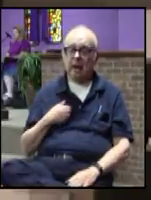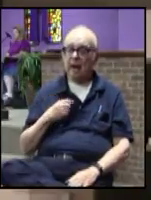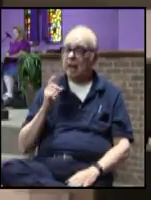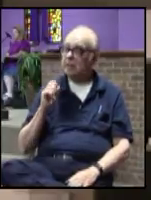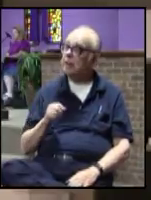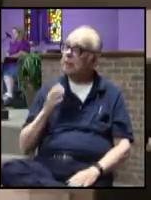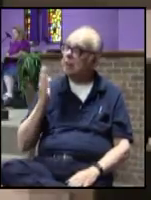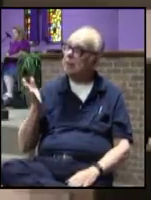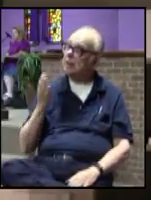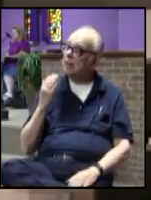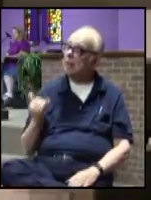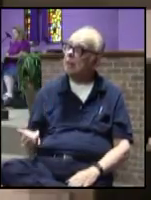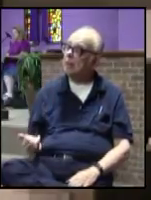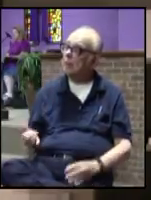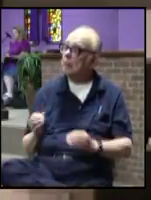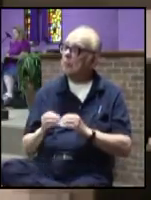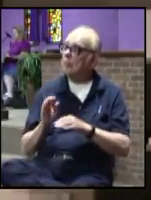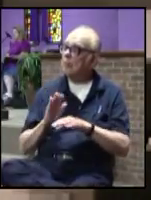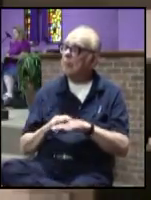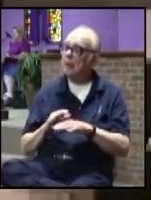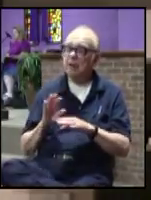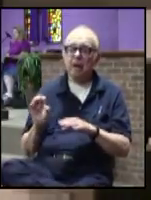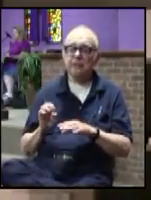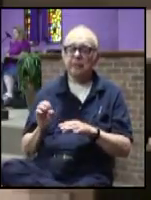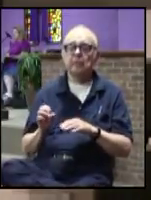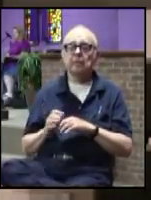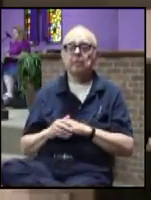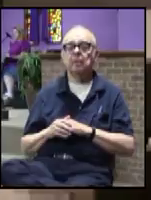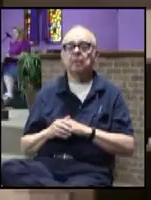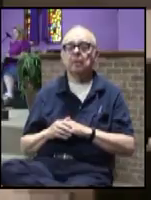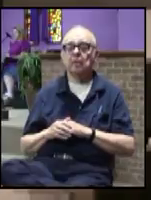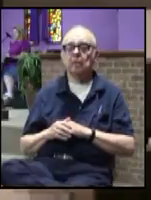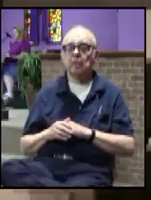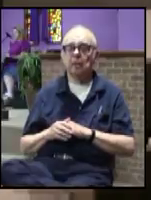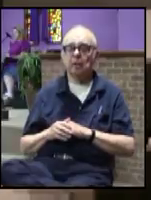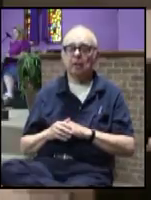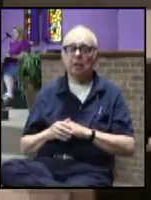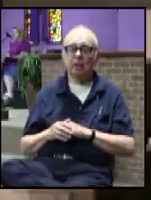need you right now more than ever.